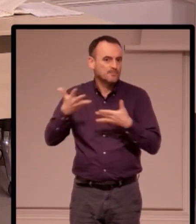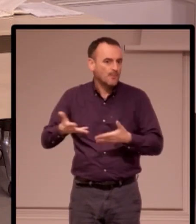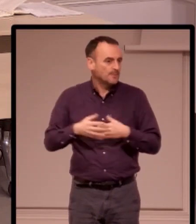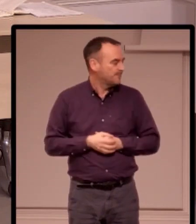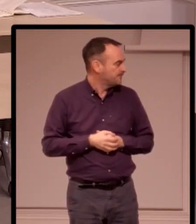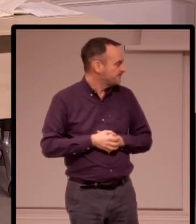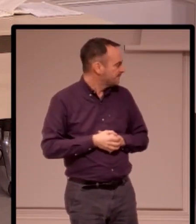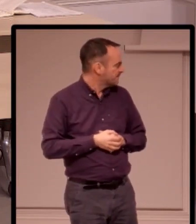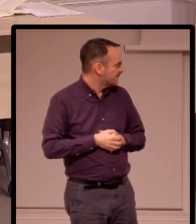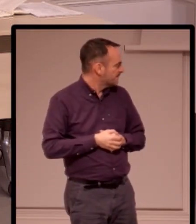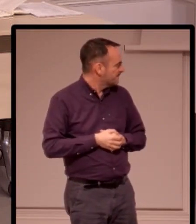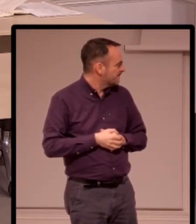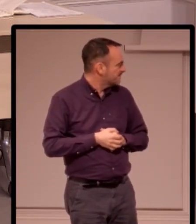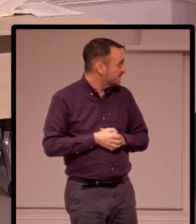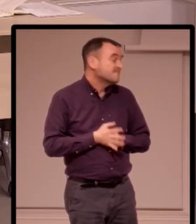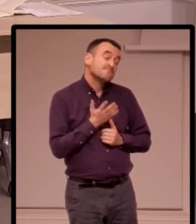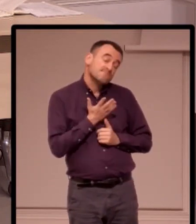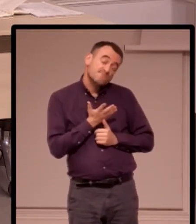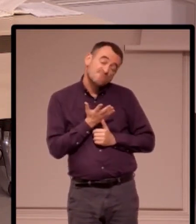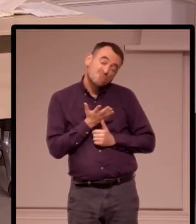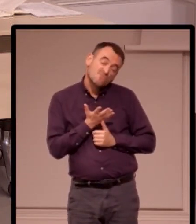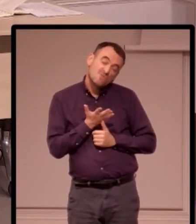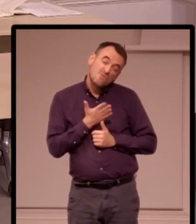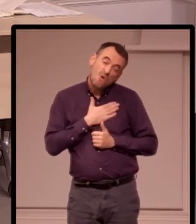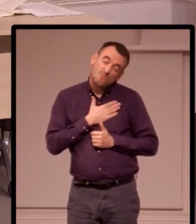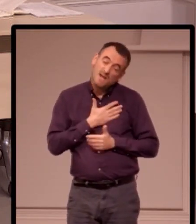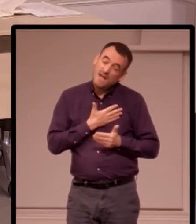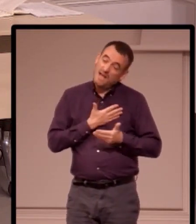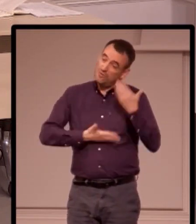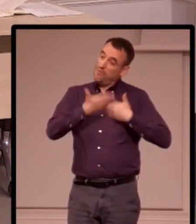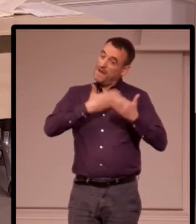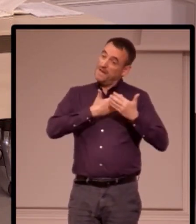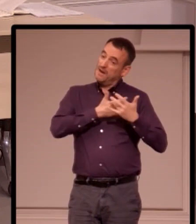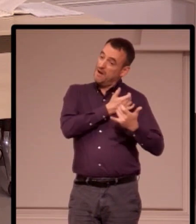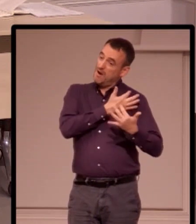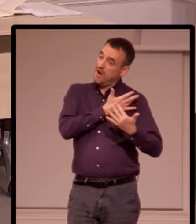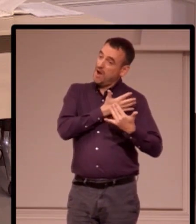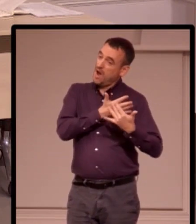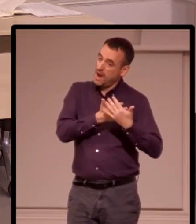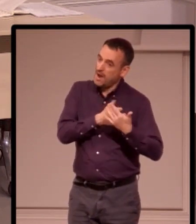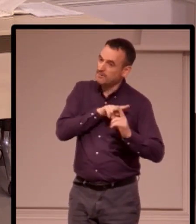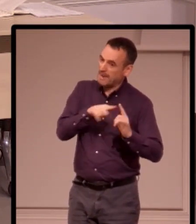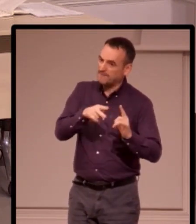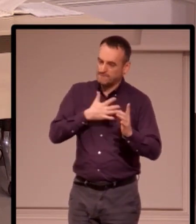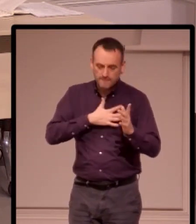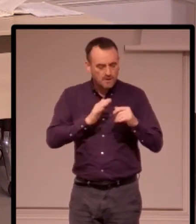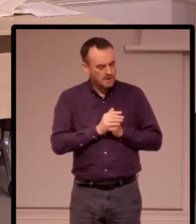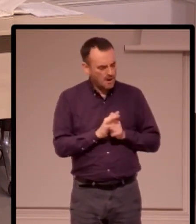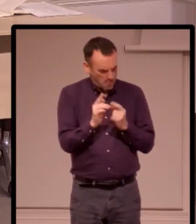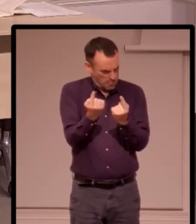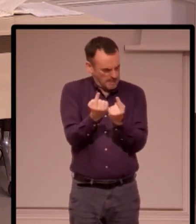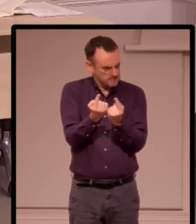to add anything, Lucy? Yeah, just from a historic perspective, of course. I think one thing